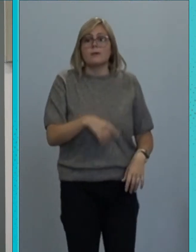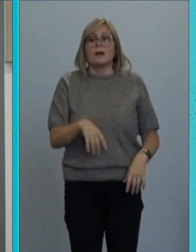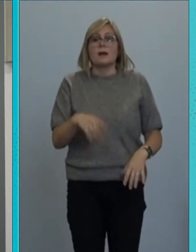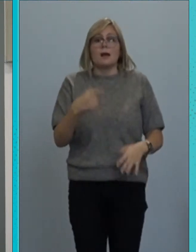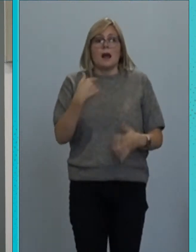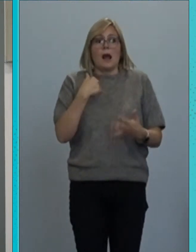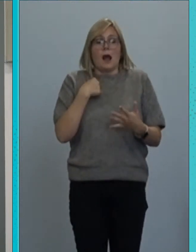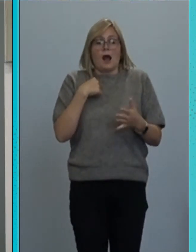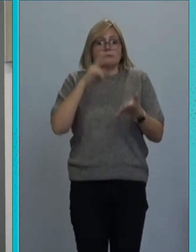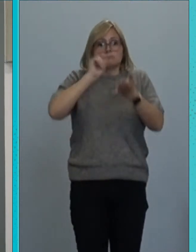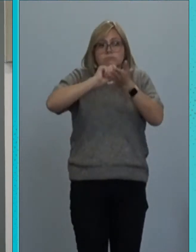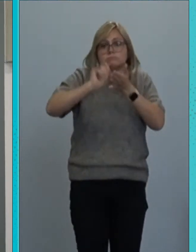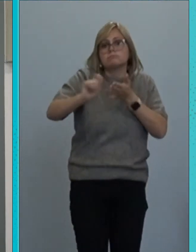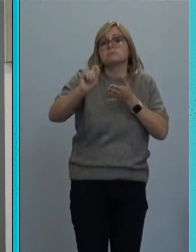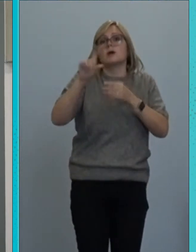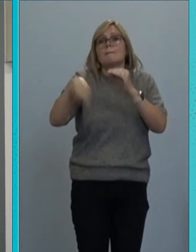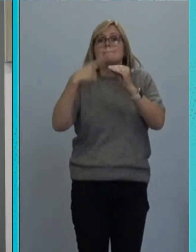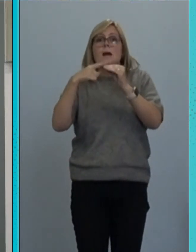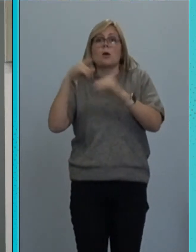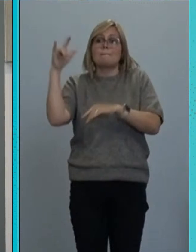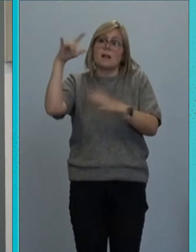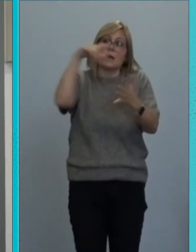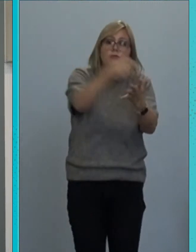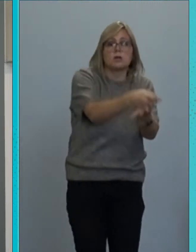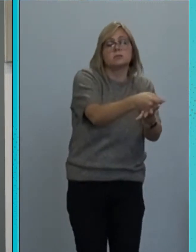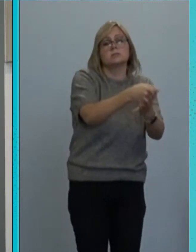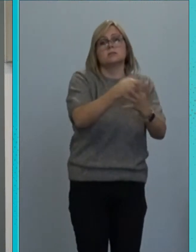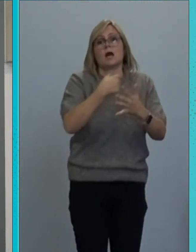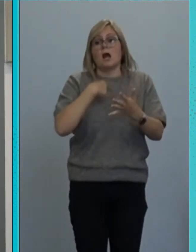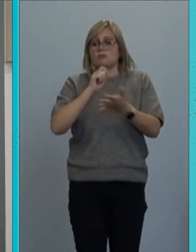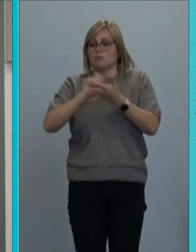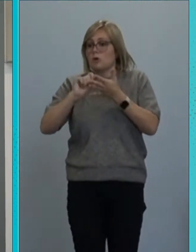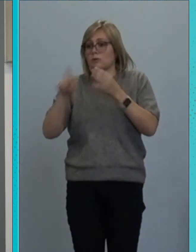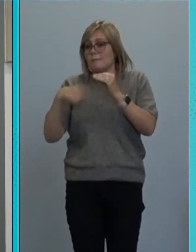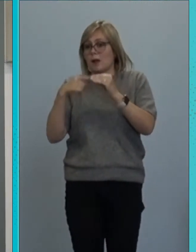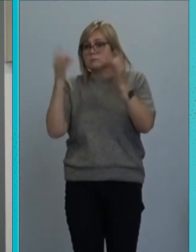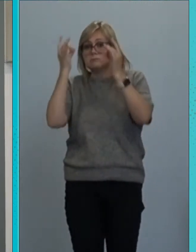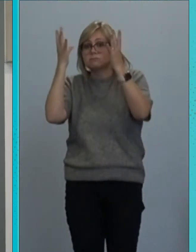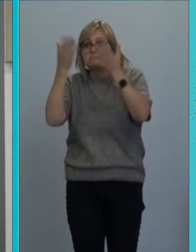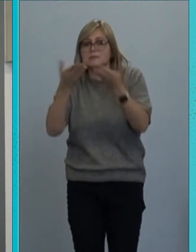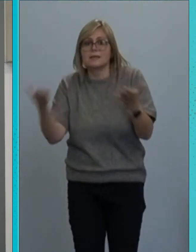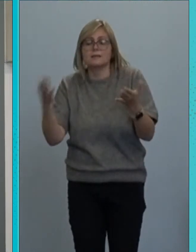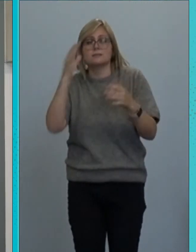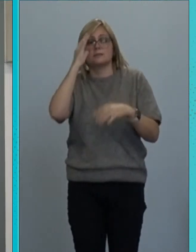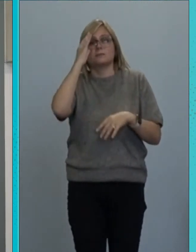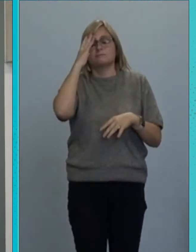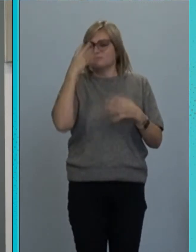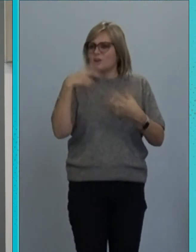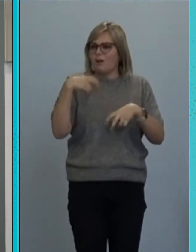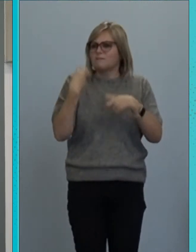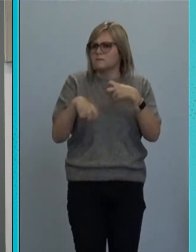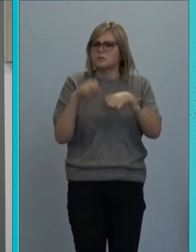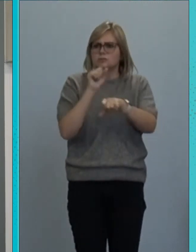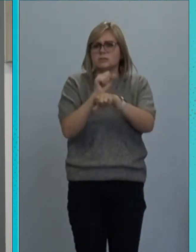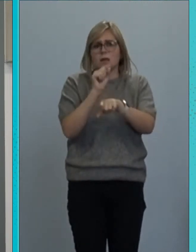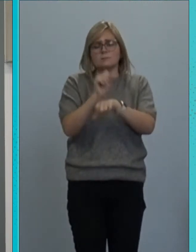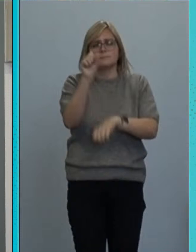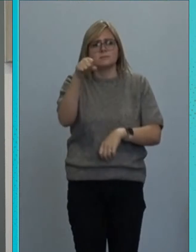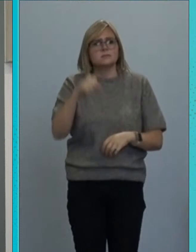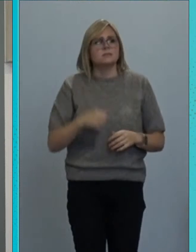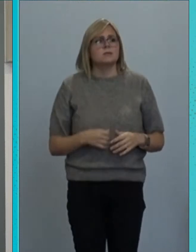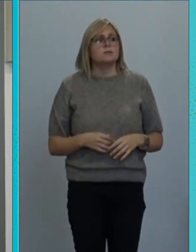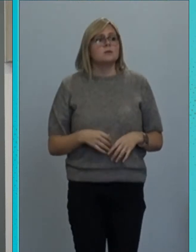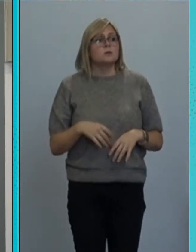plane crashes. I wrote about poverty. It was a tough job. At one